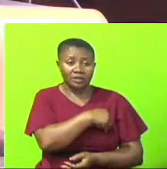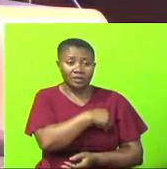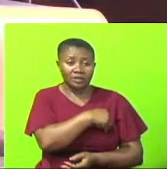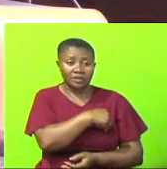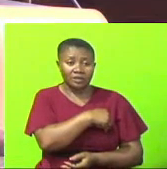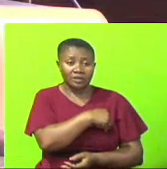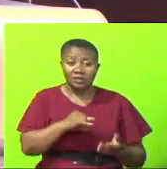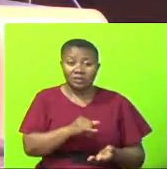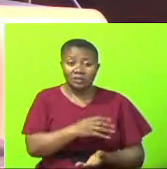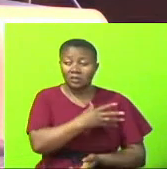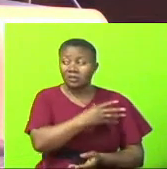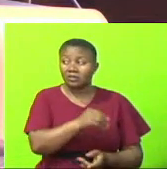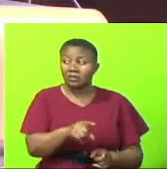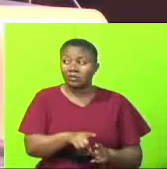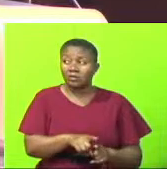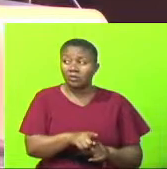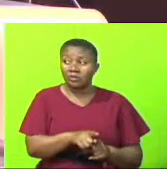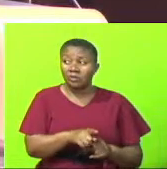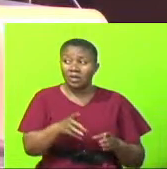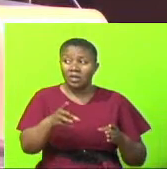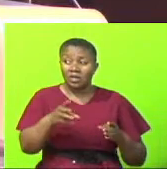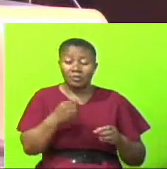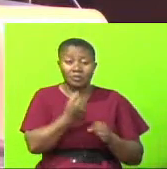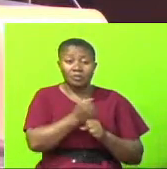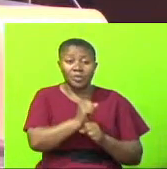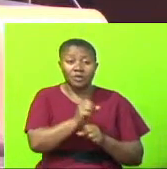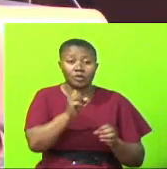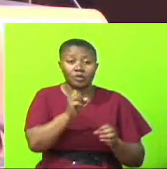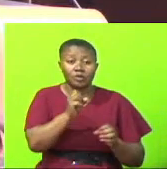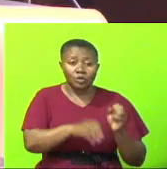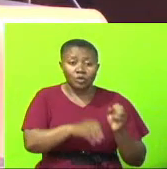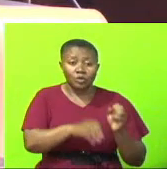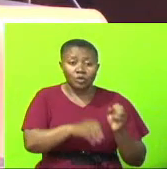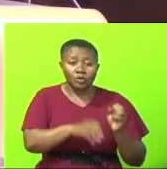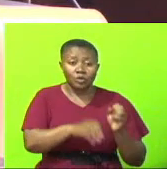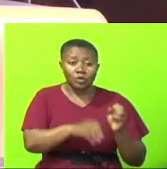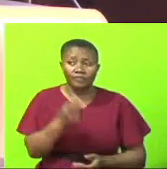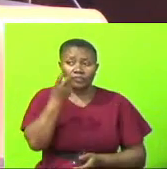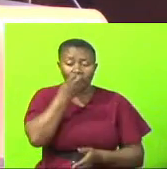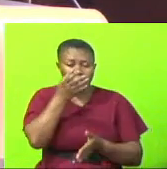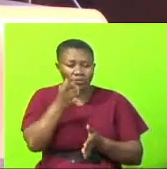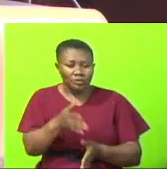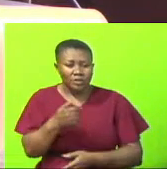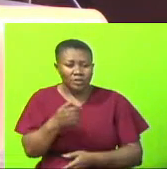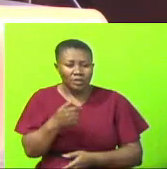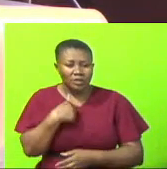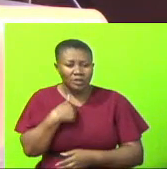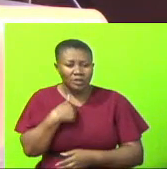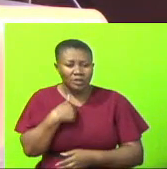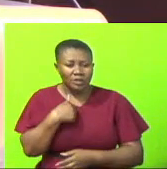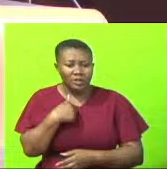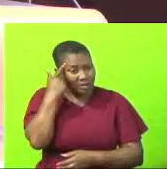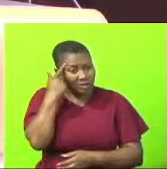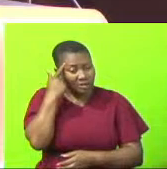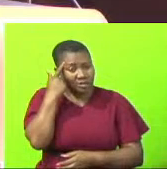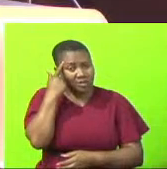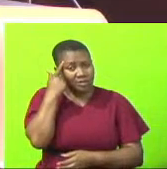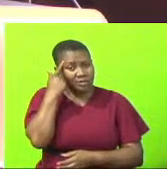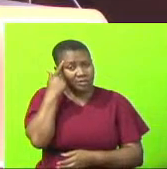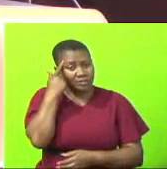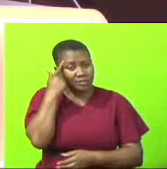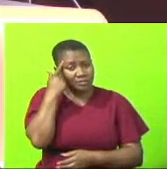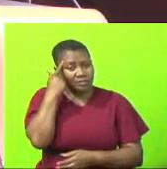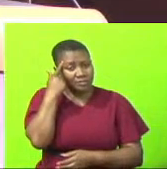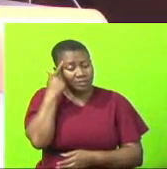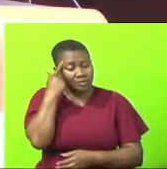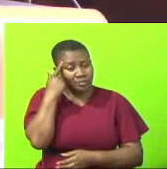invited to make comments. And Mr. Speaker, I think this would not give us